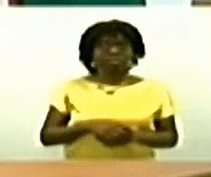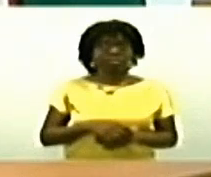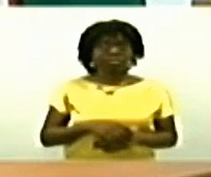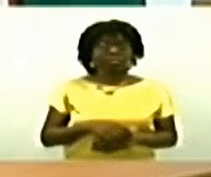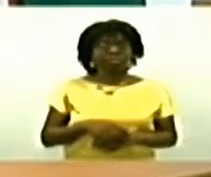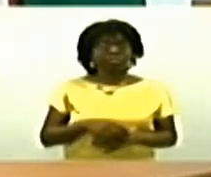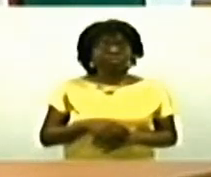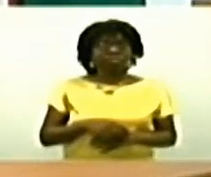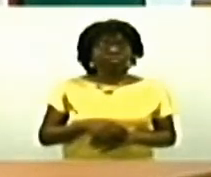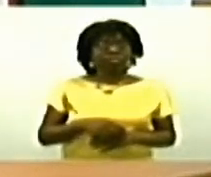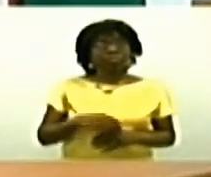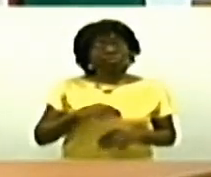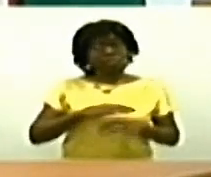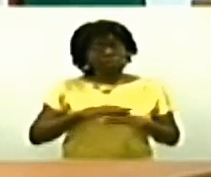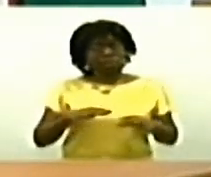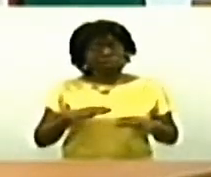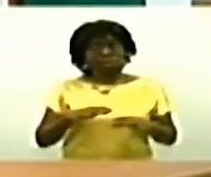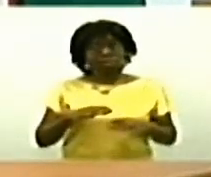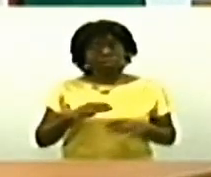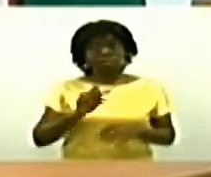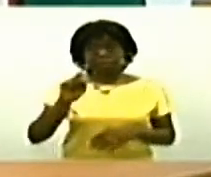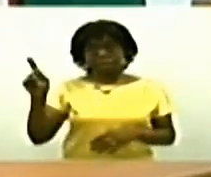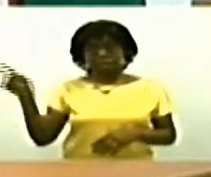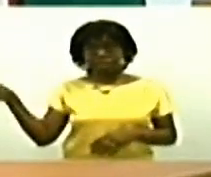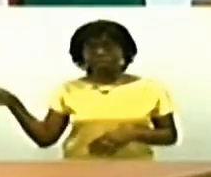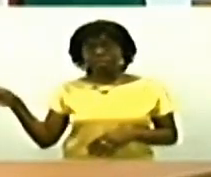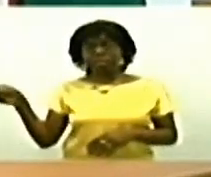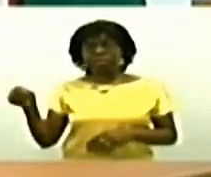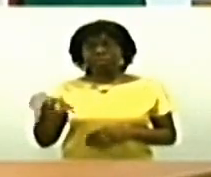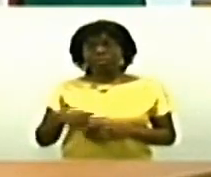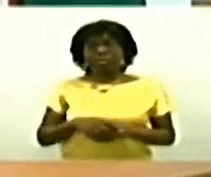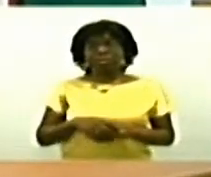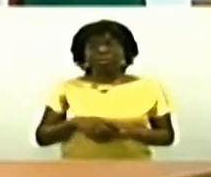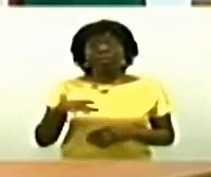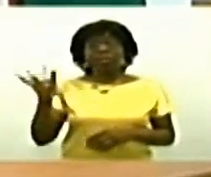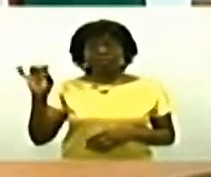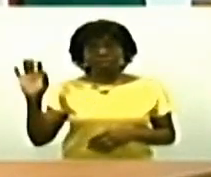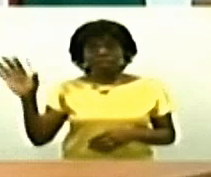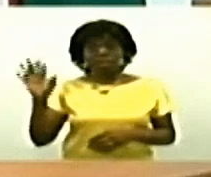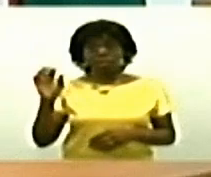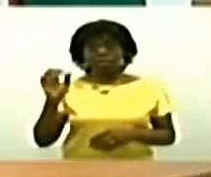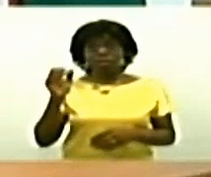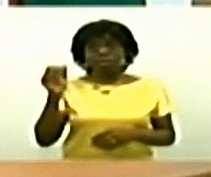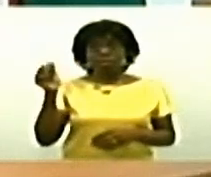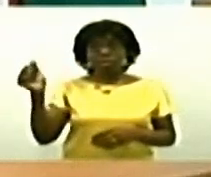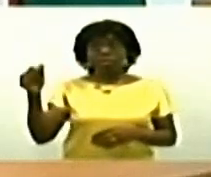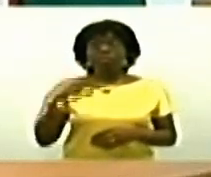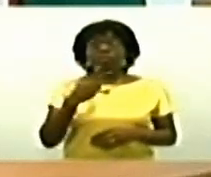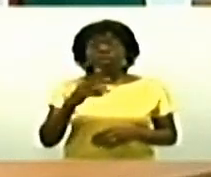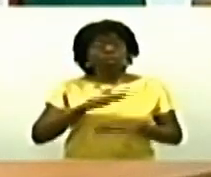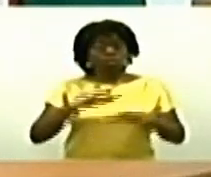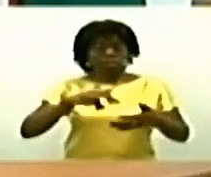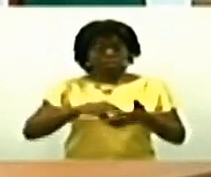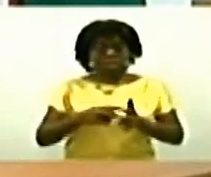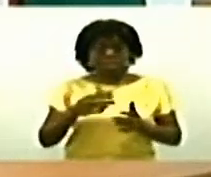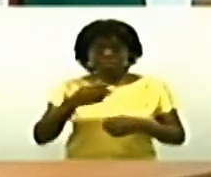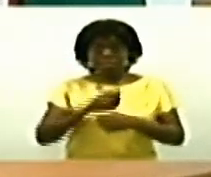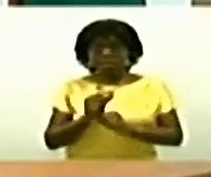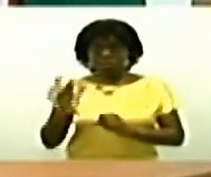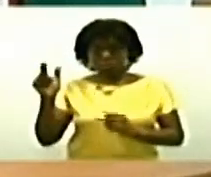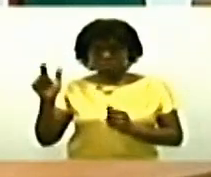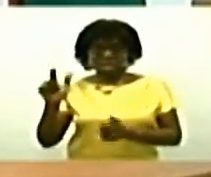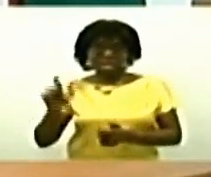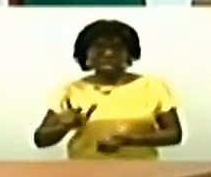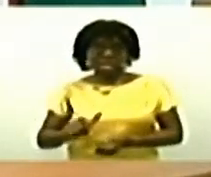don't, coming back to you, Karine, find your own voice isn't meant to belittle you, but it is meant